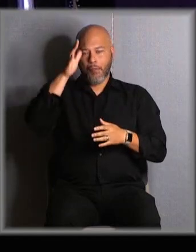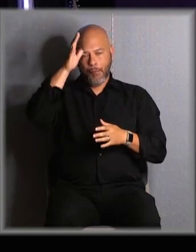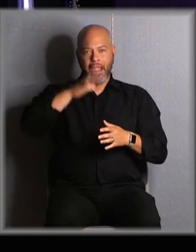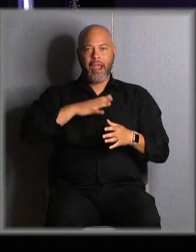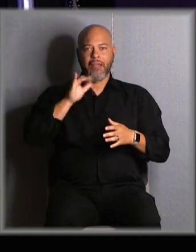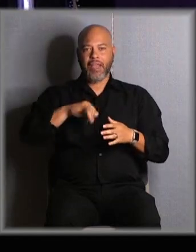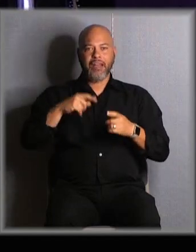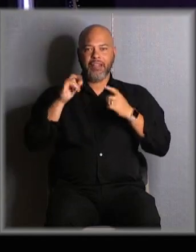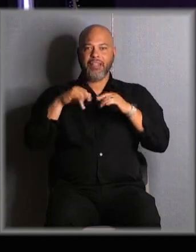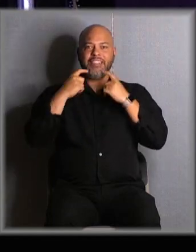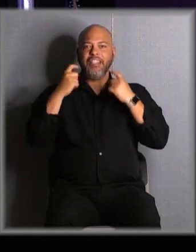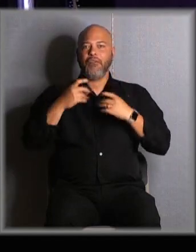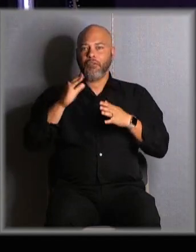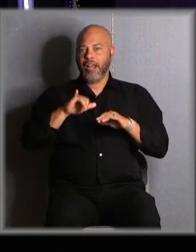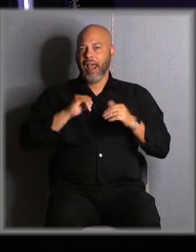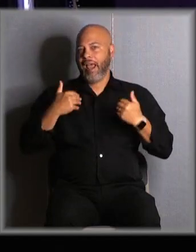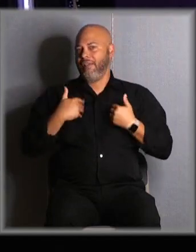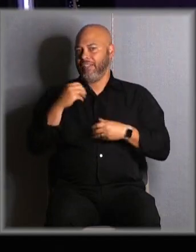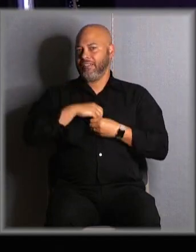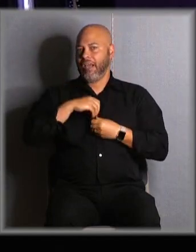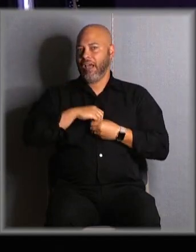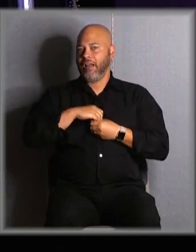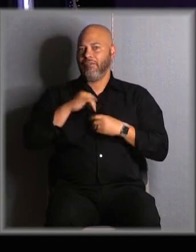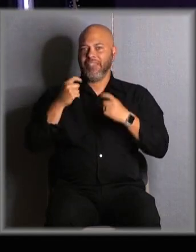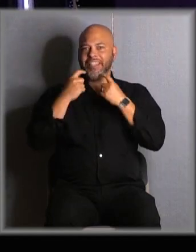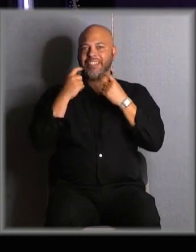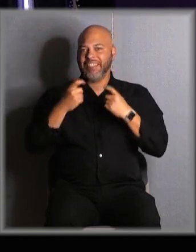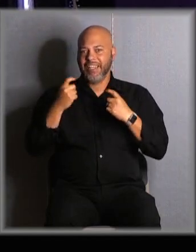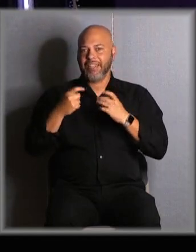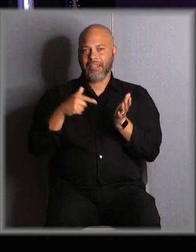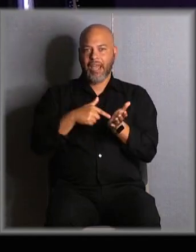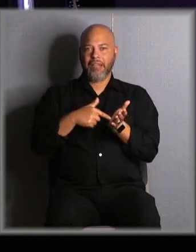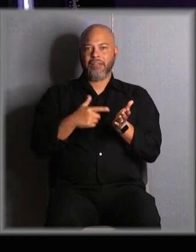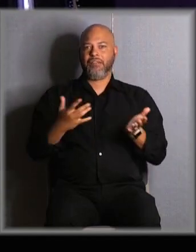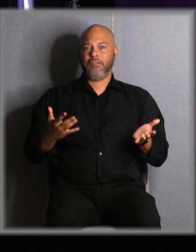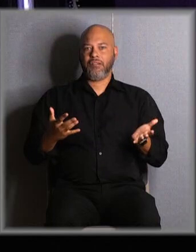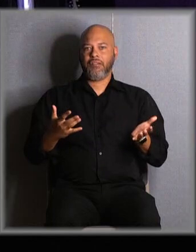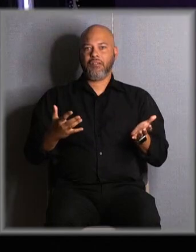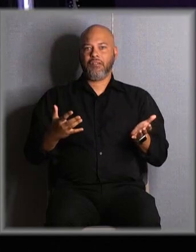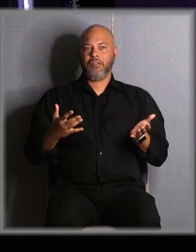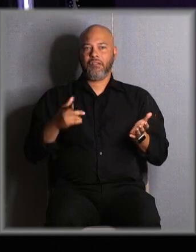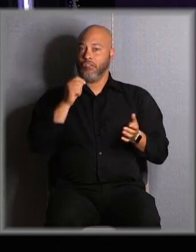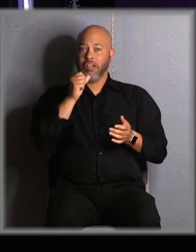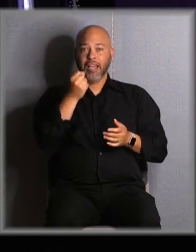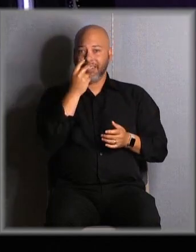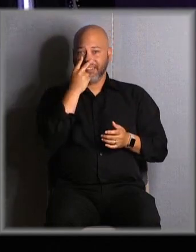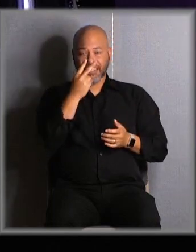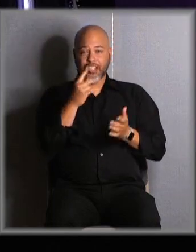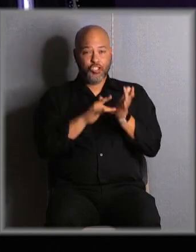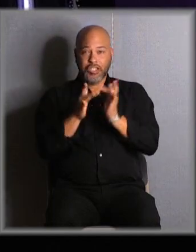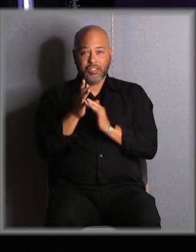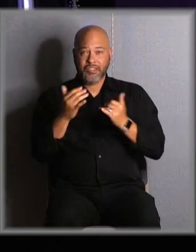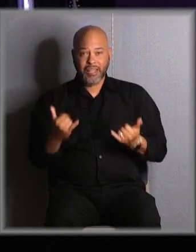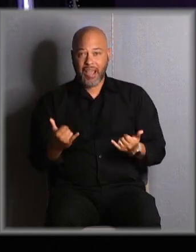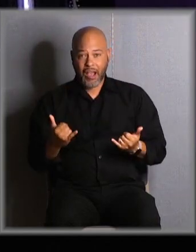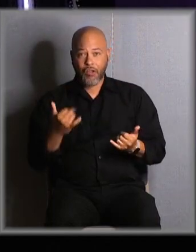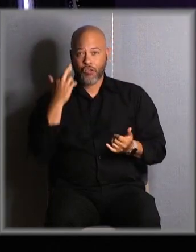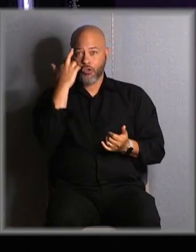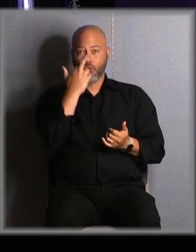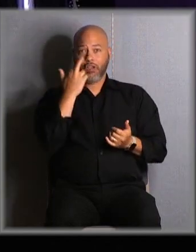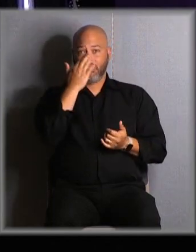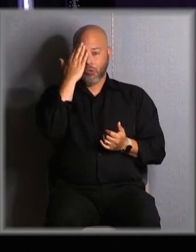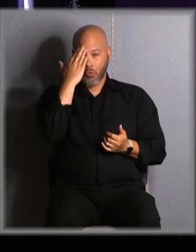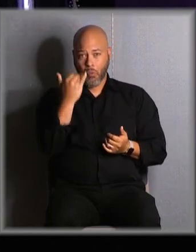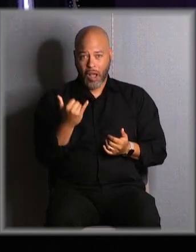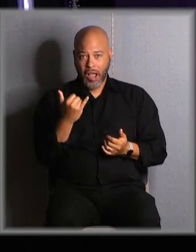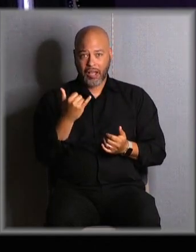it's the sin that's. Can you not see Jesus now? The reason why he